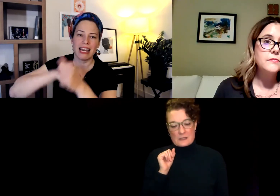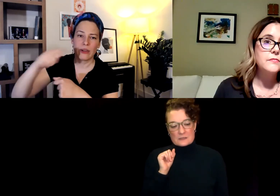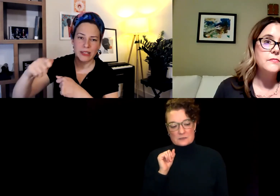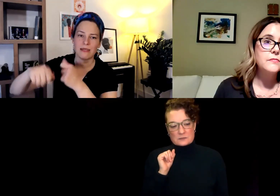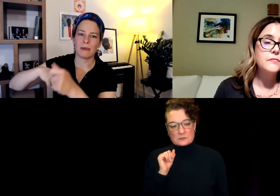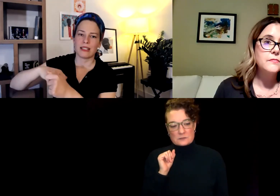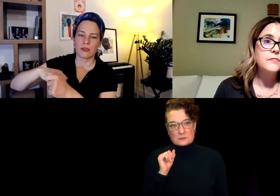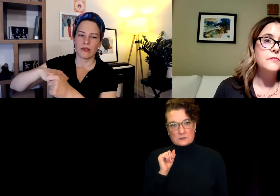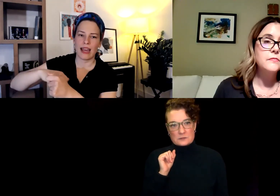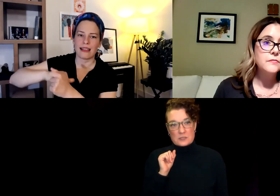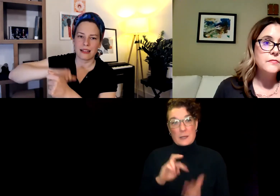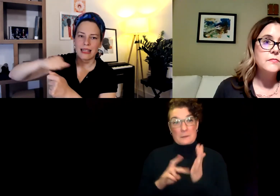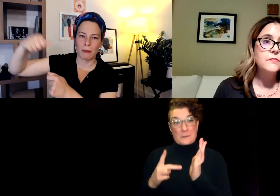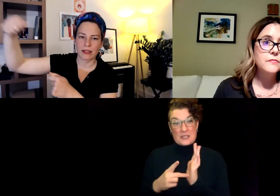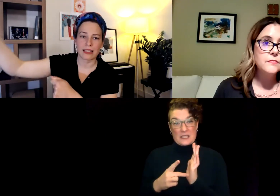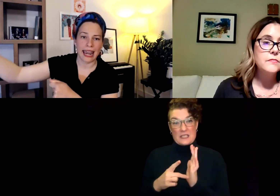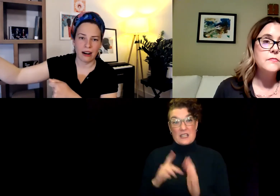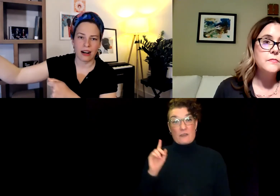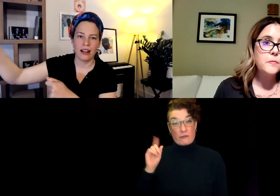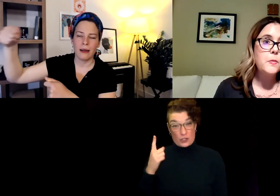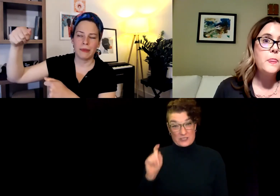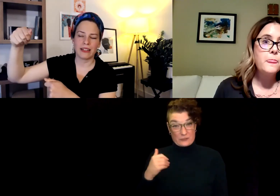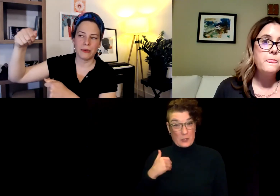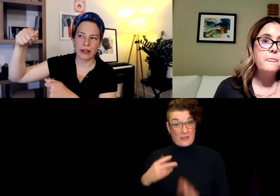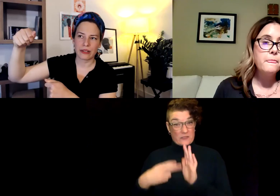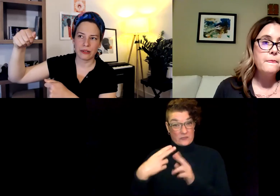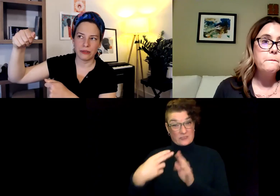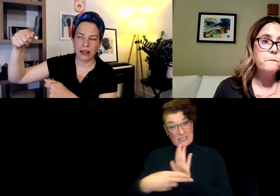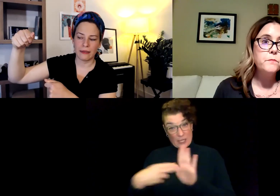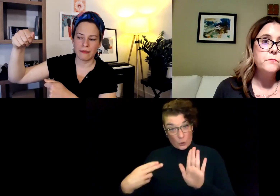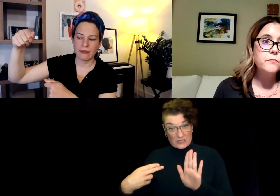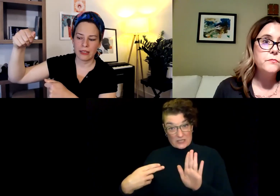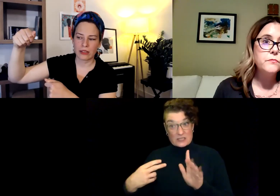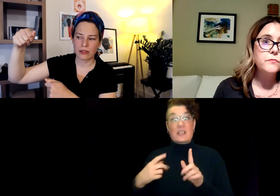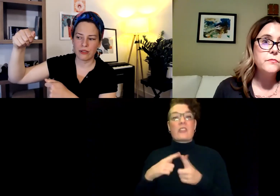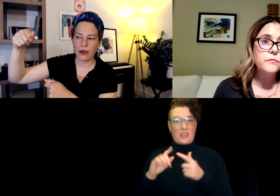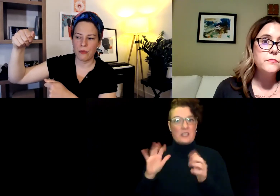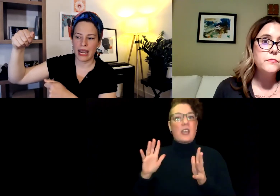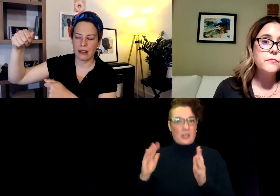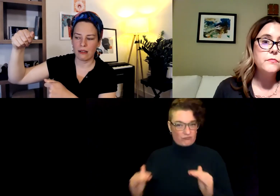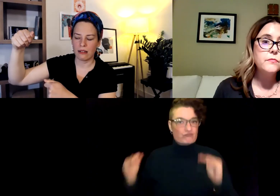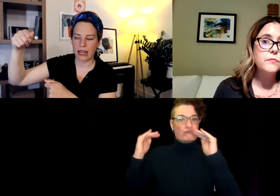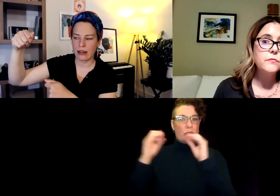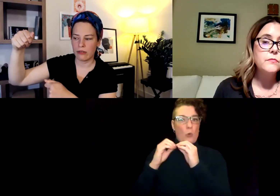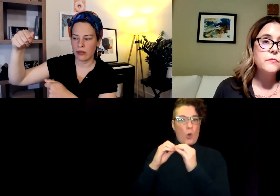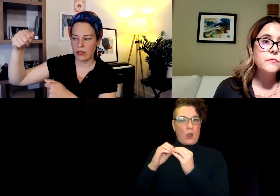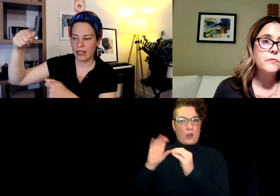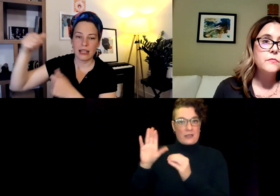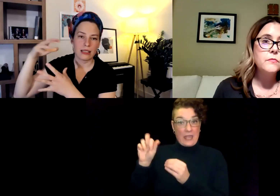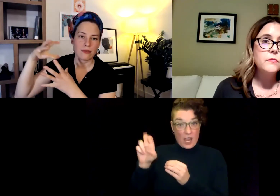need a diagnosis to be able to sort of escalate a person's care, but then you also, there is no way to kind